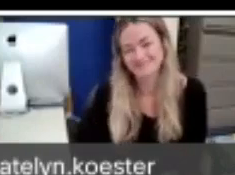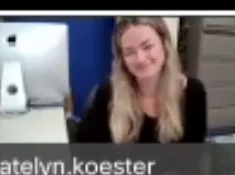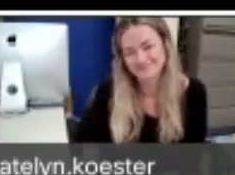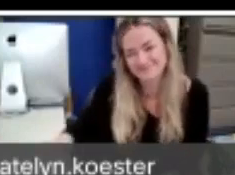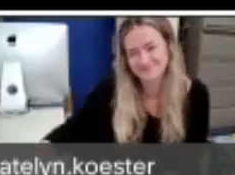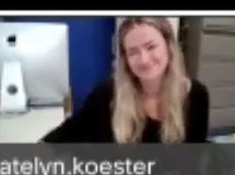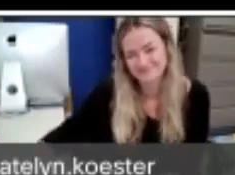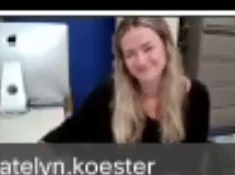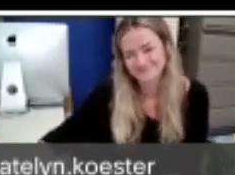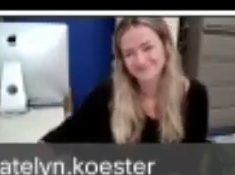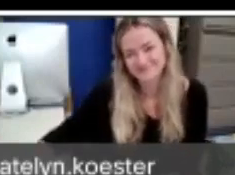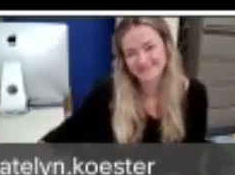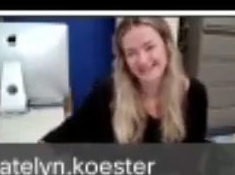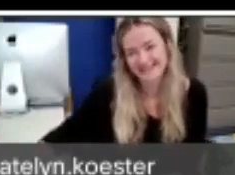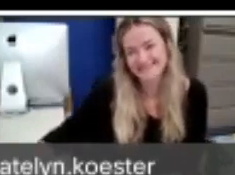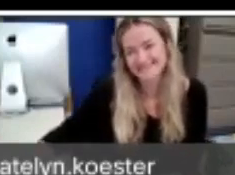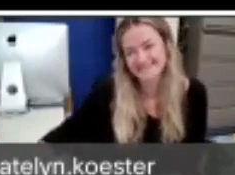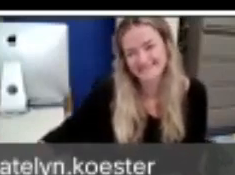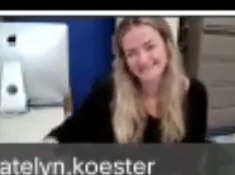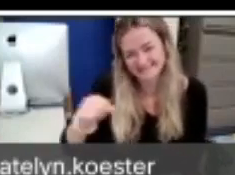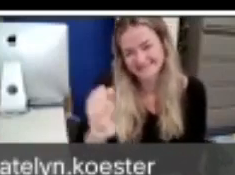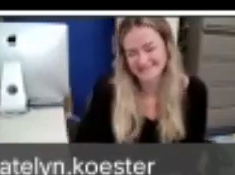But it's still fun and I do enjoy it.